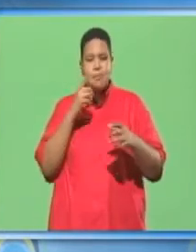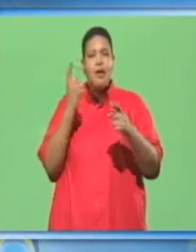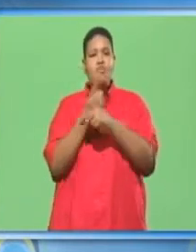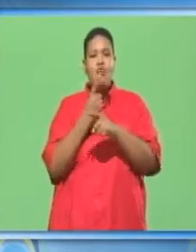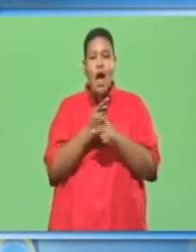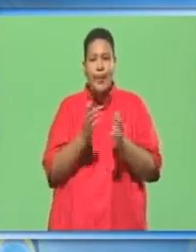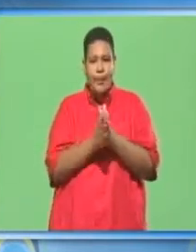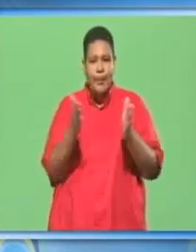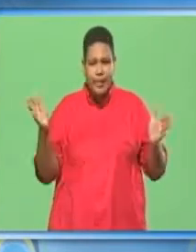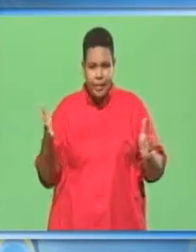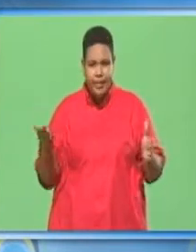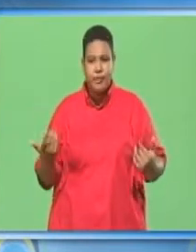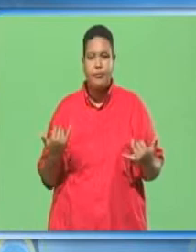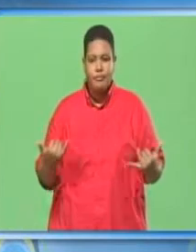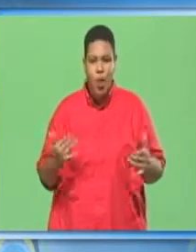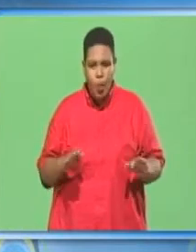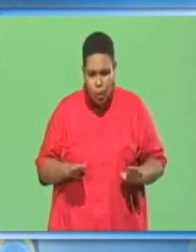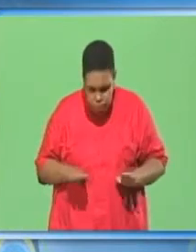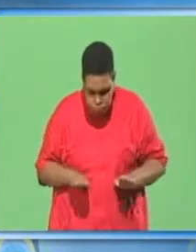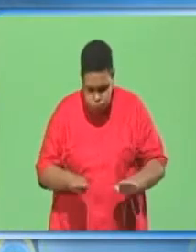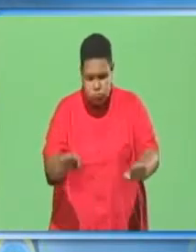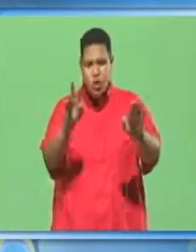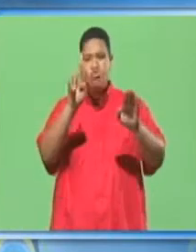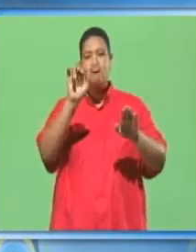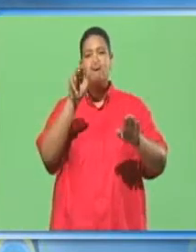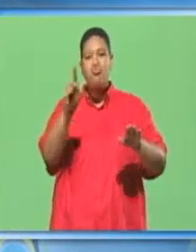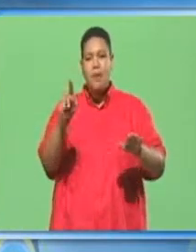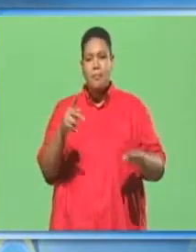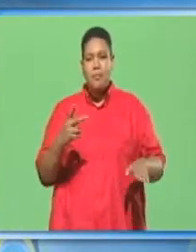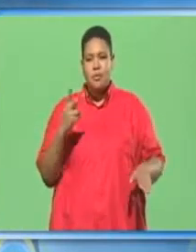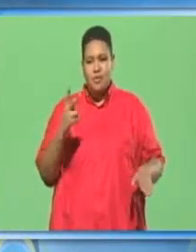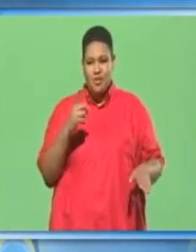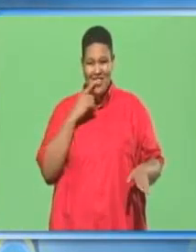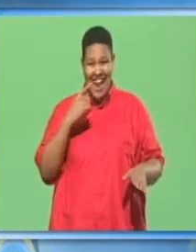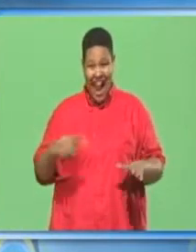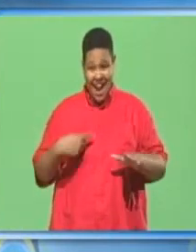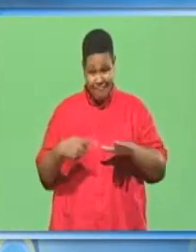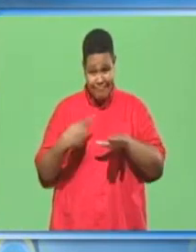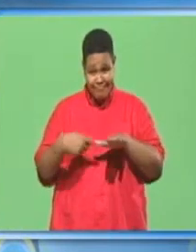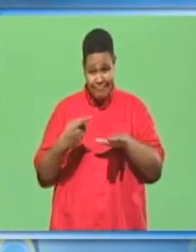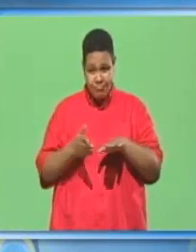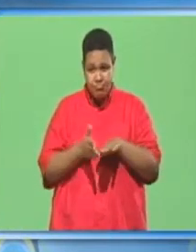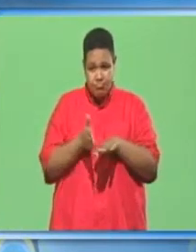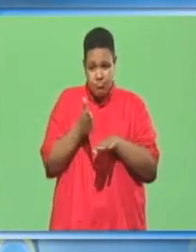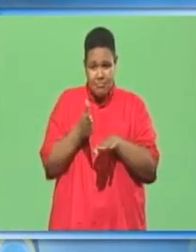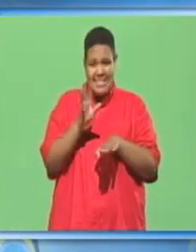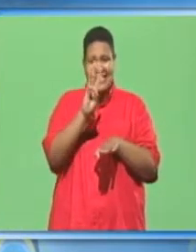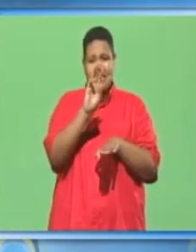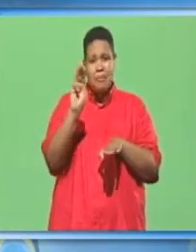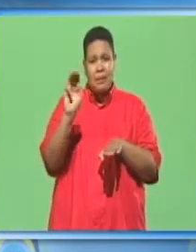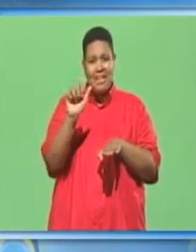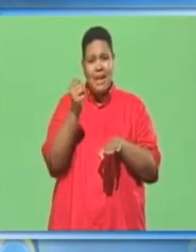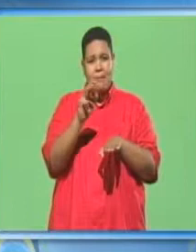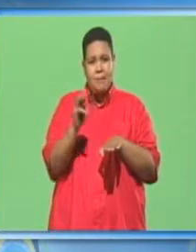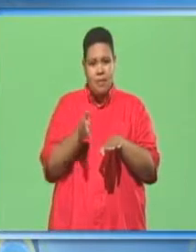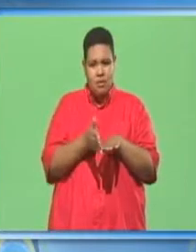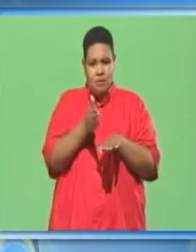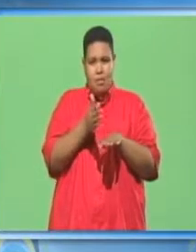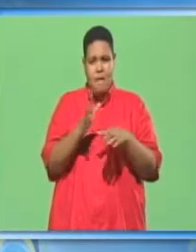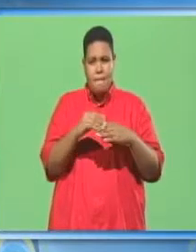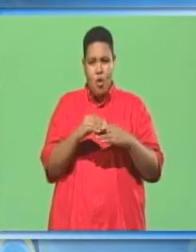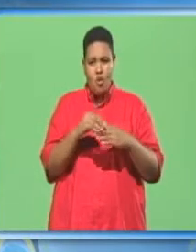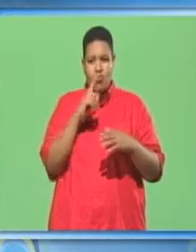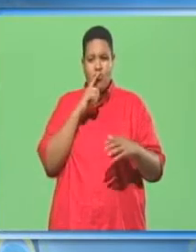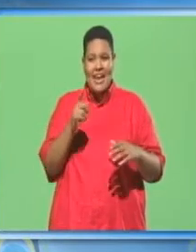width. Adjust the blade height to between 6 millimeter to 10 millimeter above the board. Set the